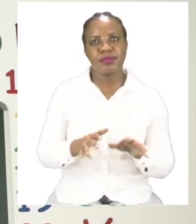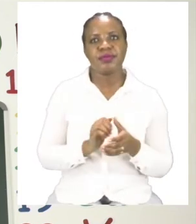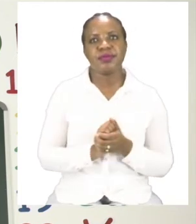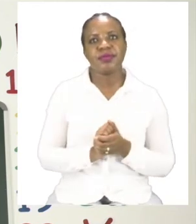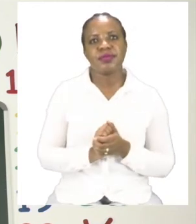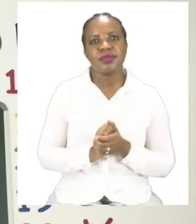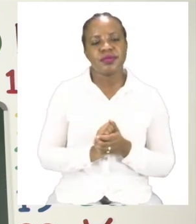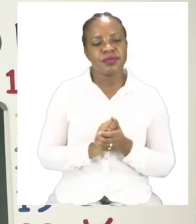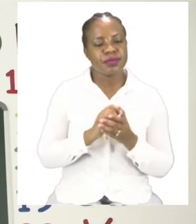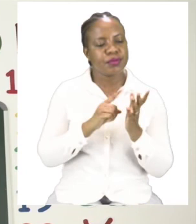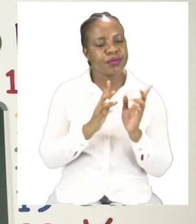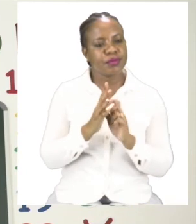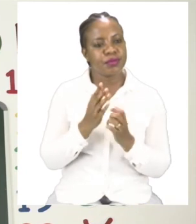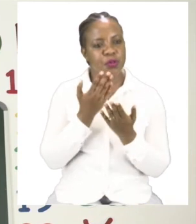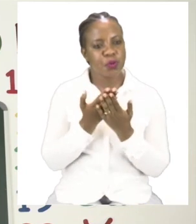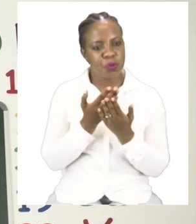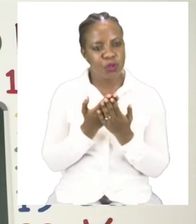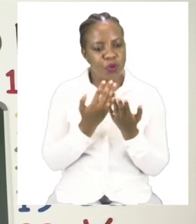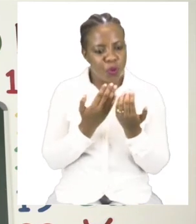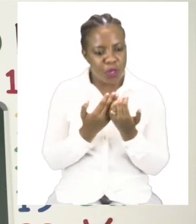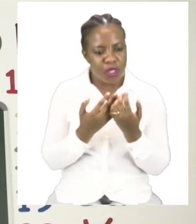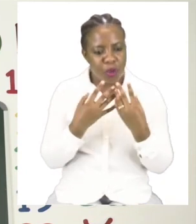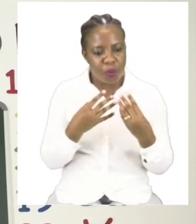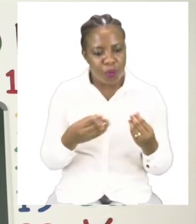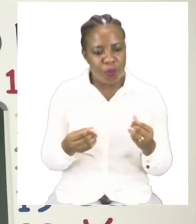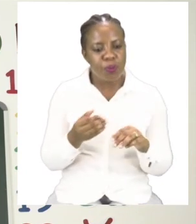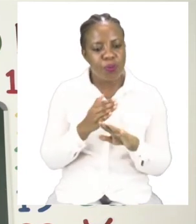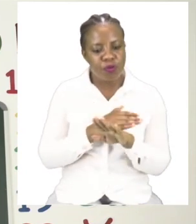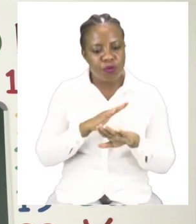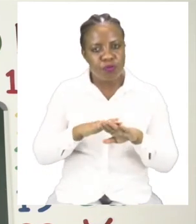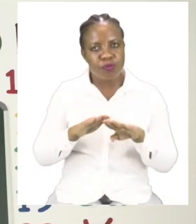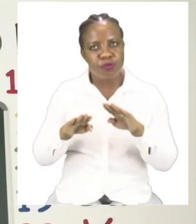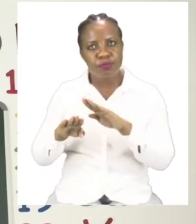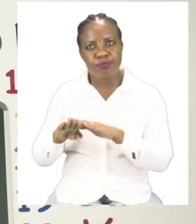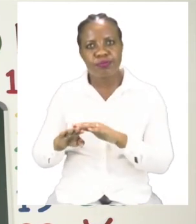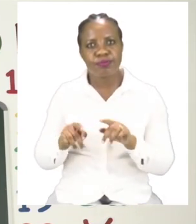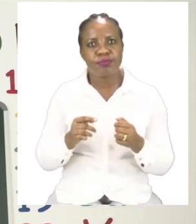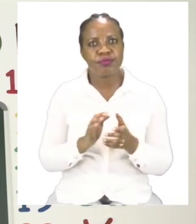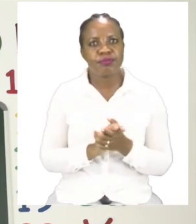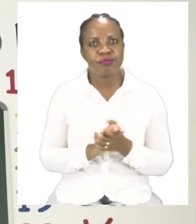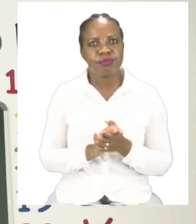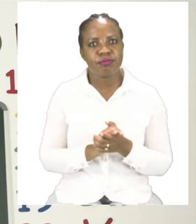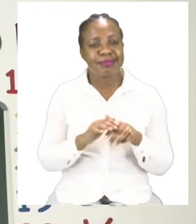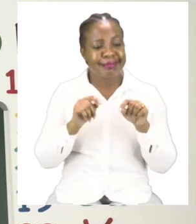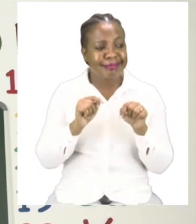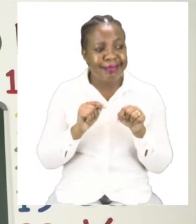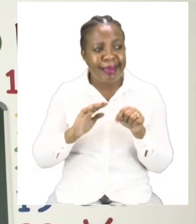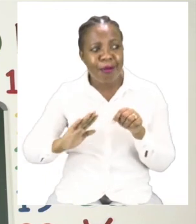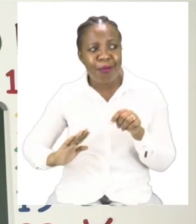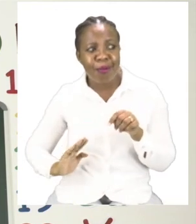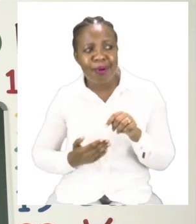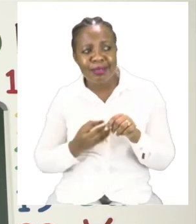Make sure your hands are dry before you touch anything else. Today, I want to call Zoshi to join us with